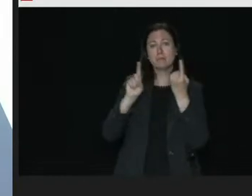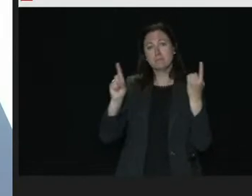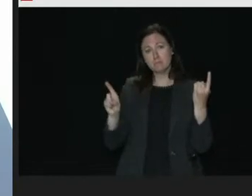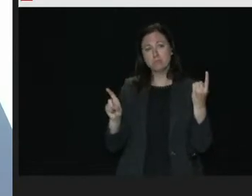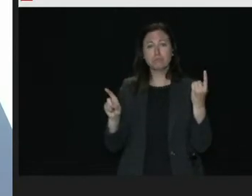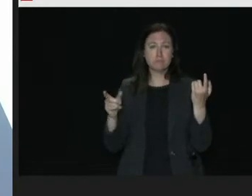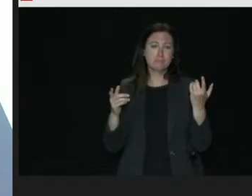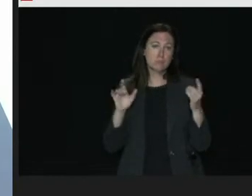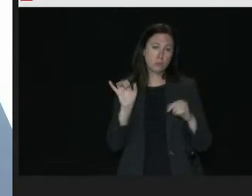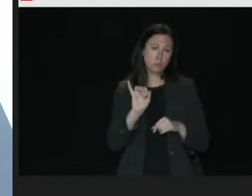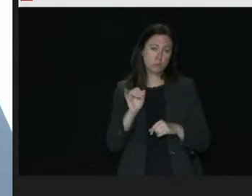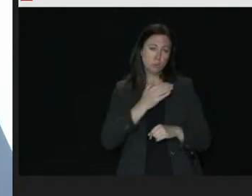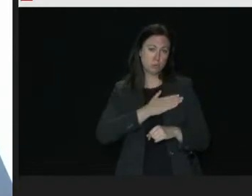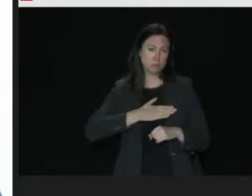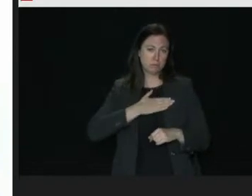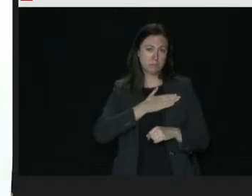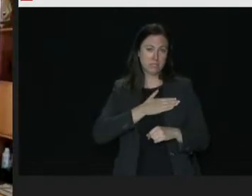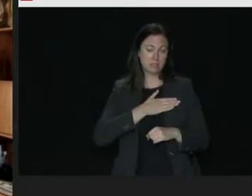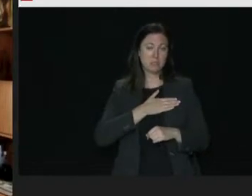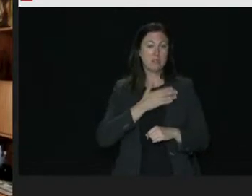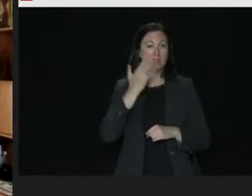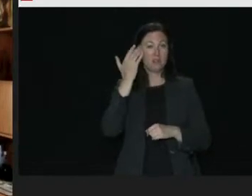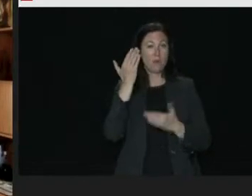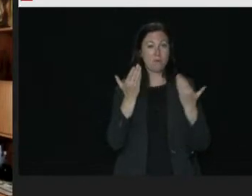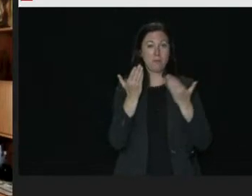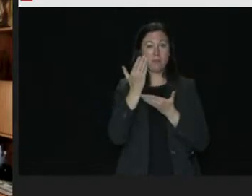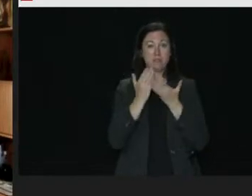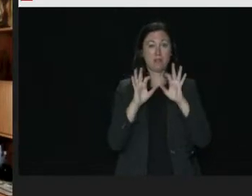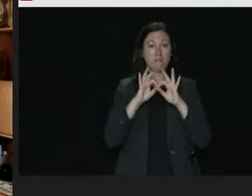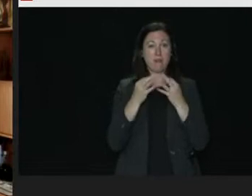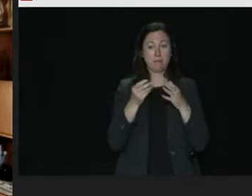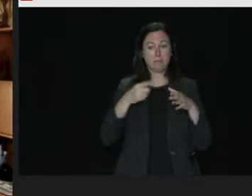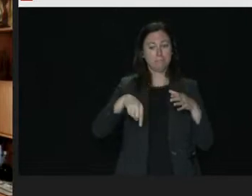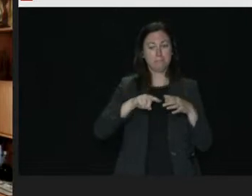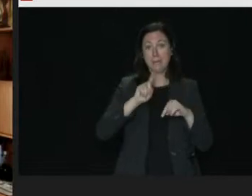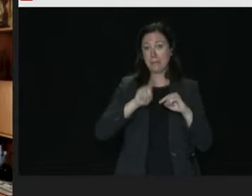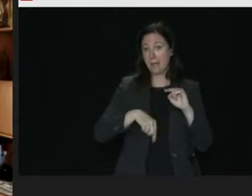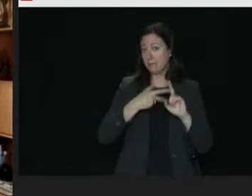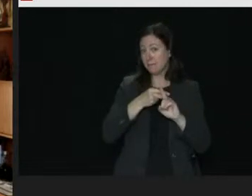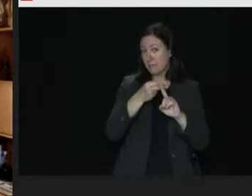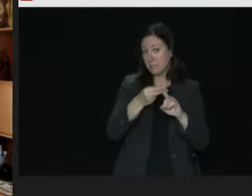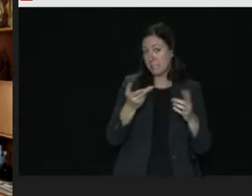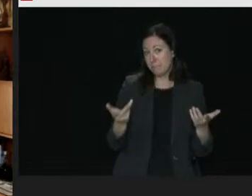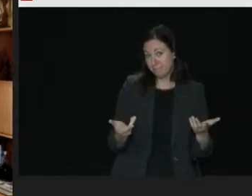distancing, especially if some family members cannot be vaccinated.